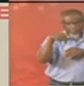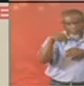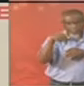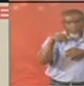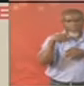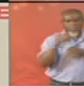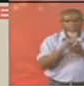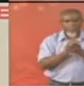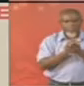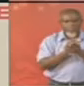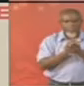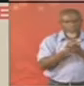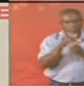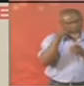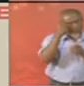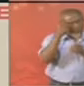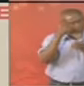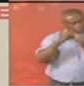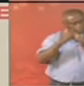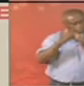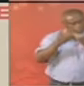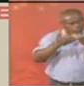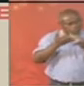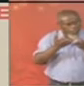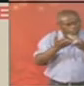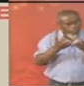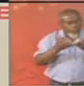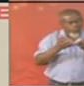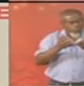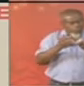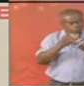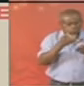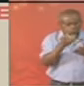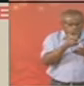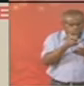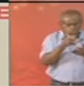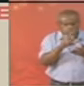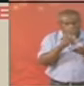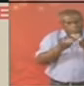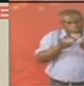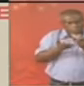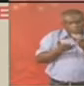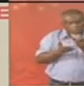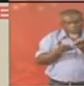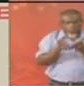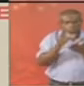estimated that between those two, excluding overlap, we have somewhere in the vicinity of maybe about